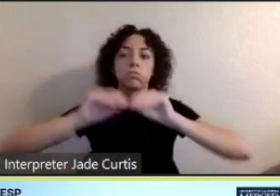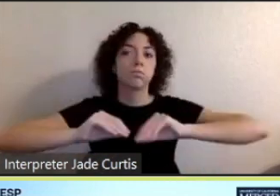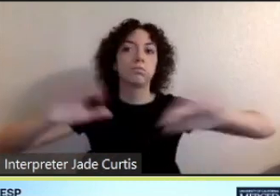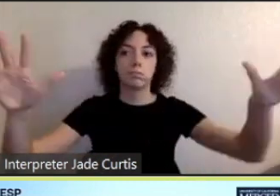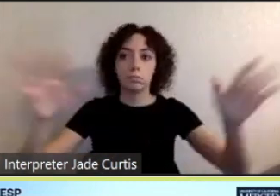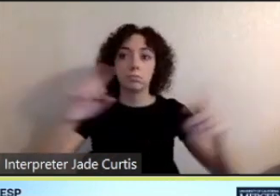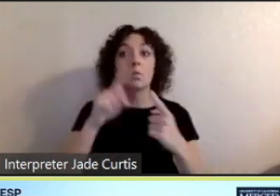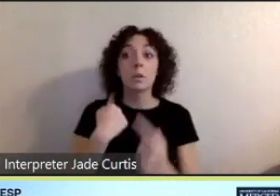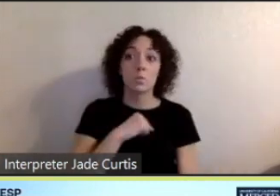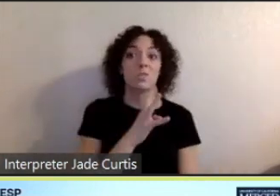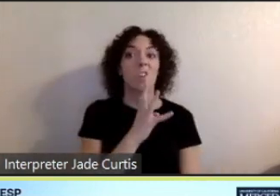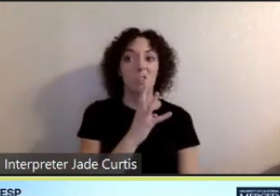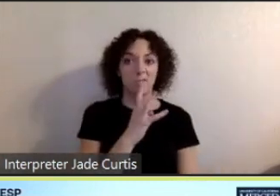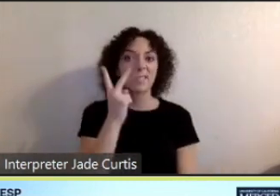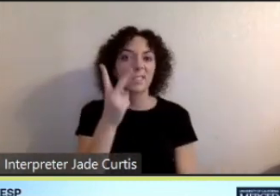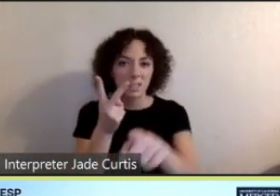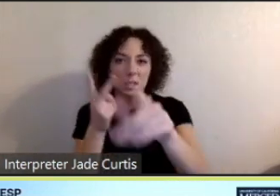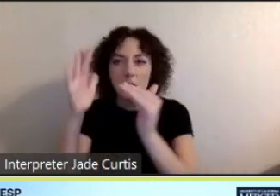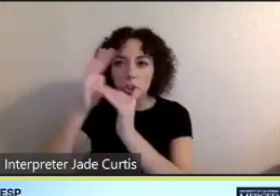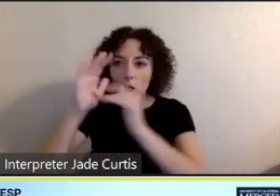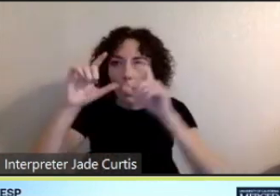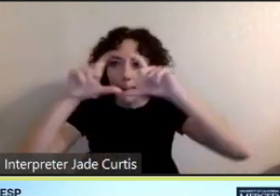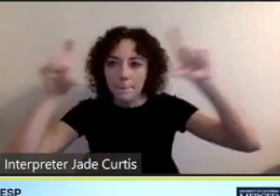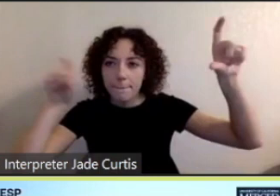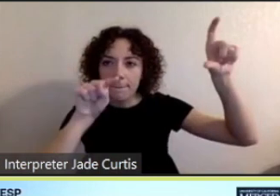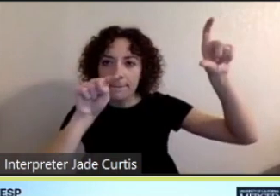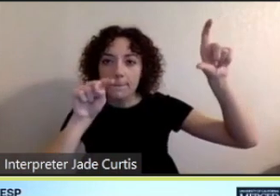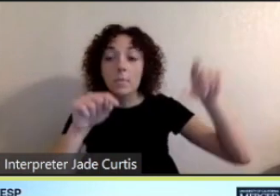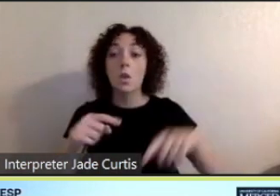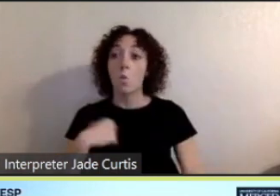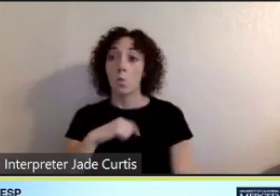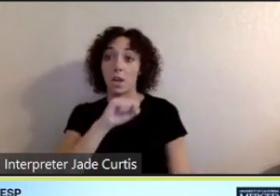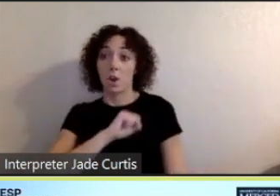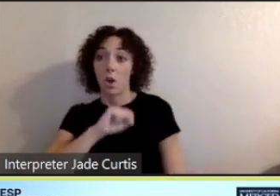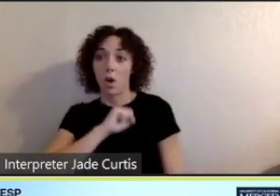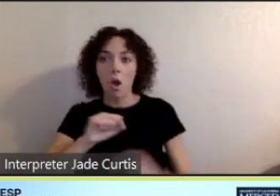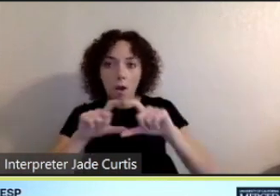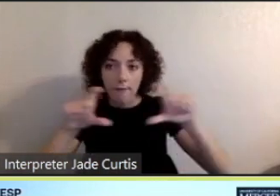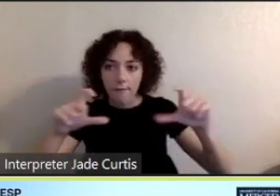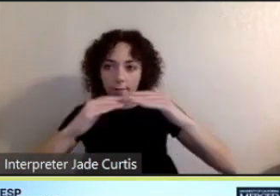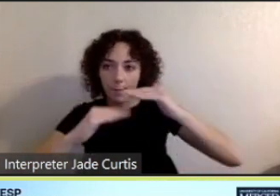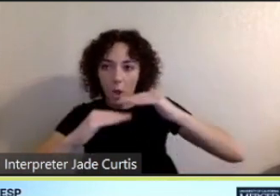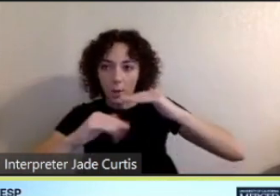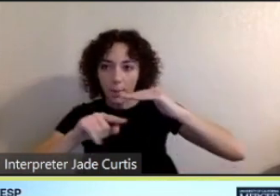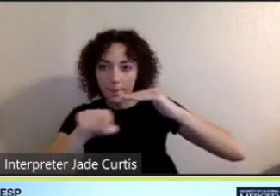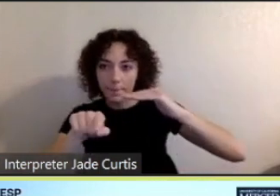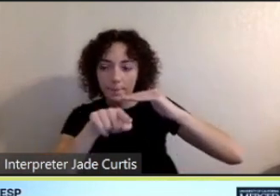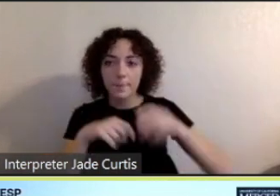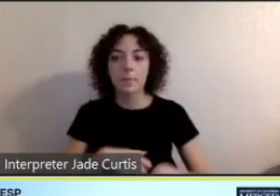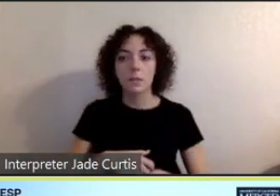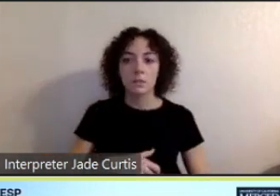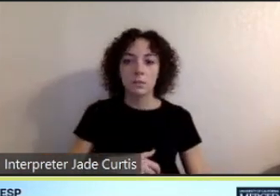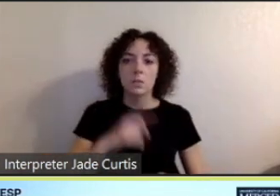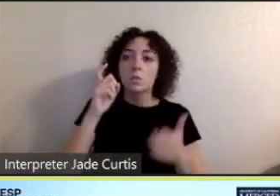released when we speak, shown in the top panel, and when we cough, shown in the bottom panel. Notice that both the X and